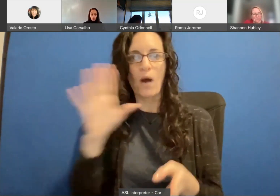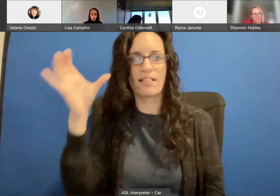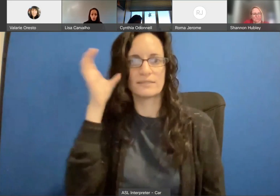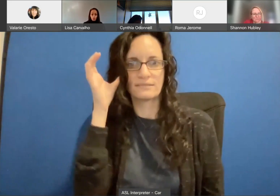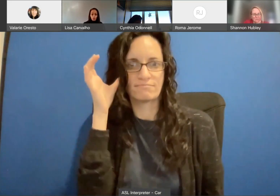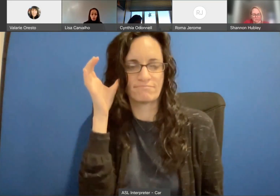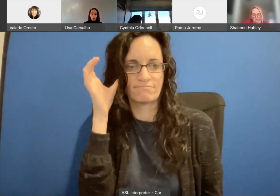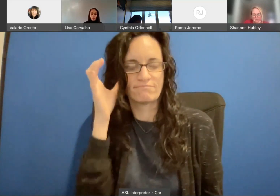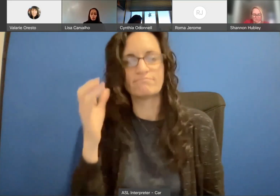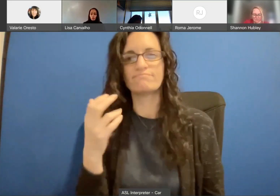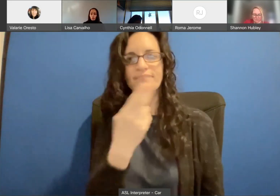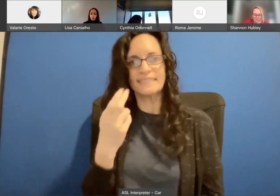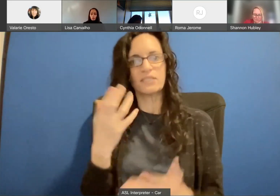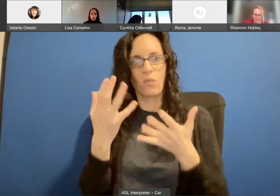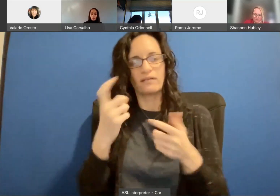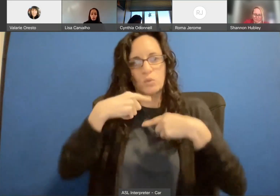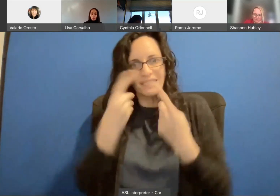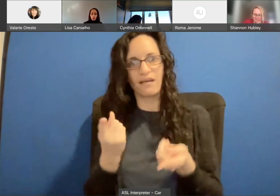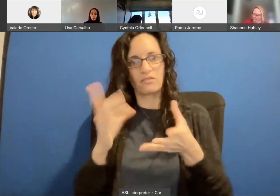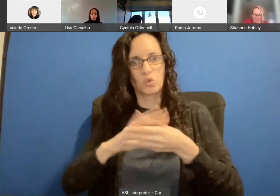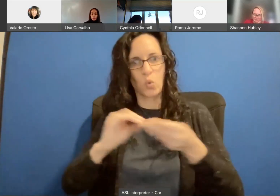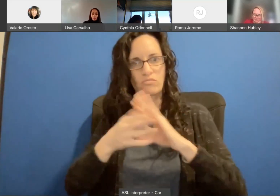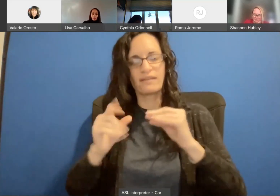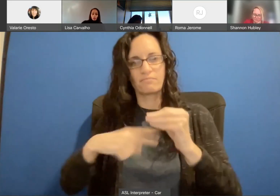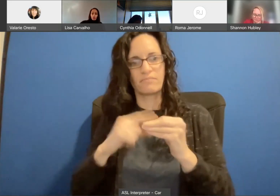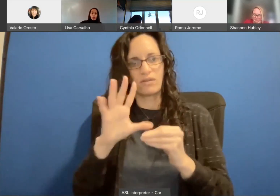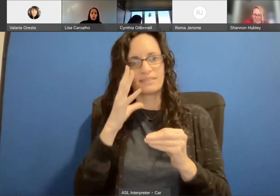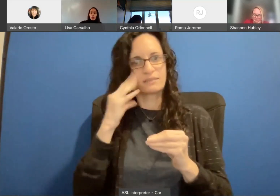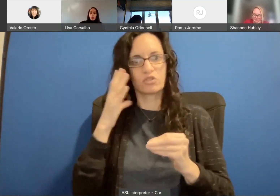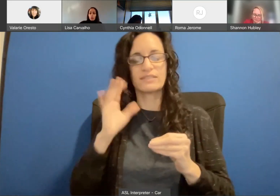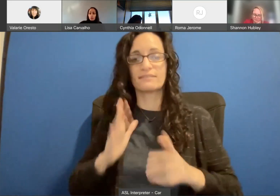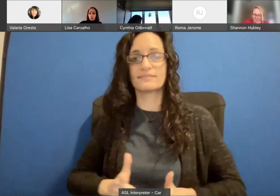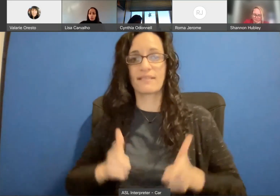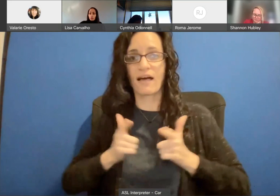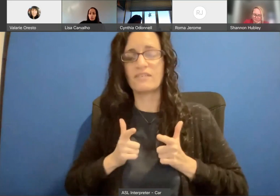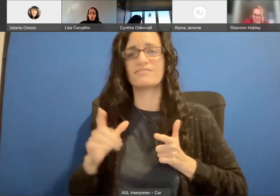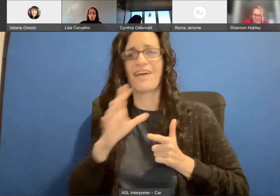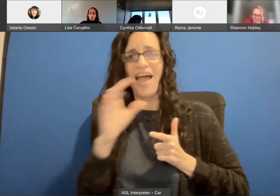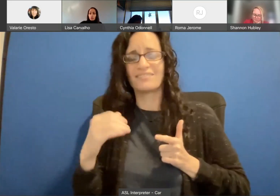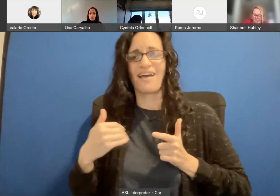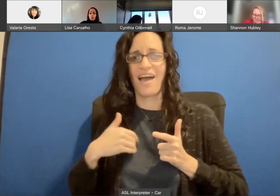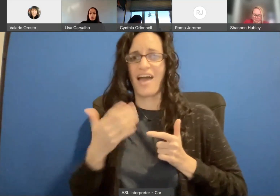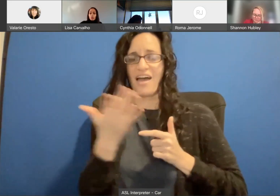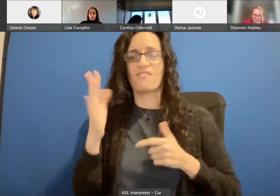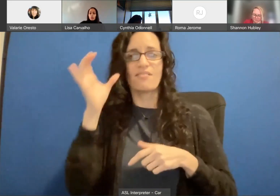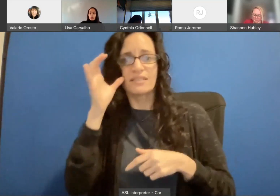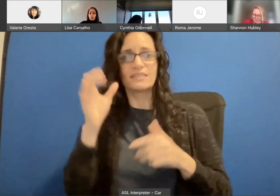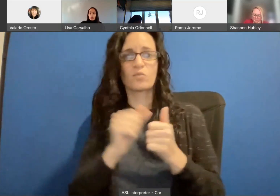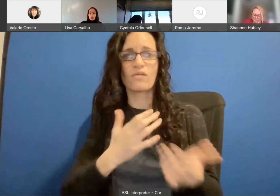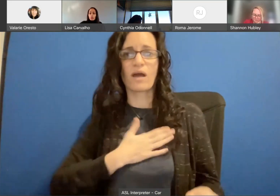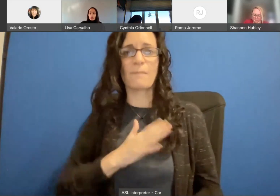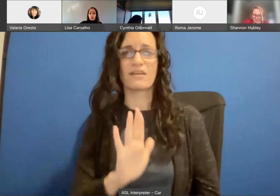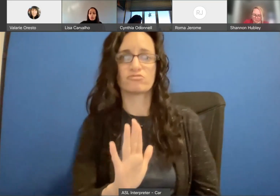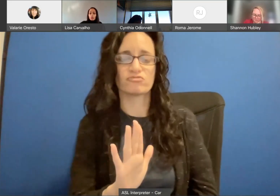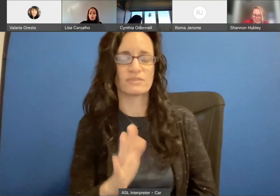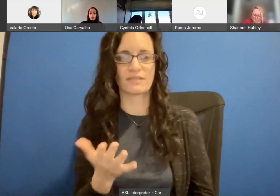able to tell his story of what was going on in his life and have someone really listen with some compassion. And he wasn't getting that. He wasn't getting that,